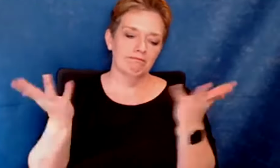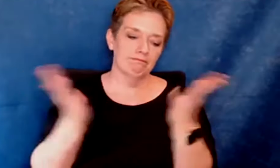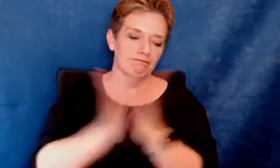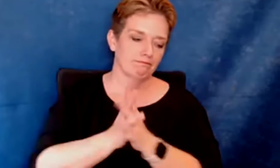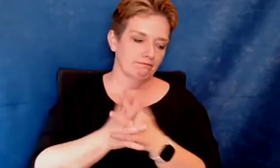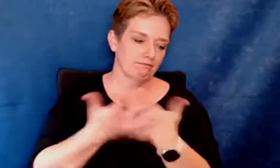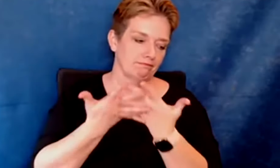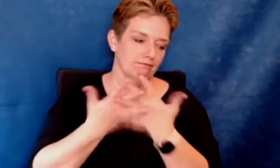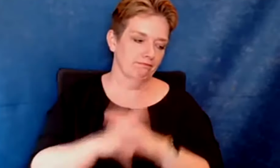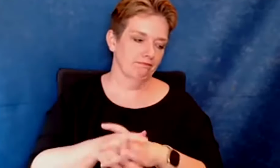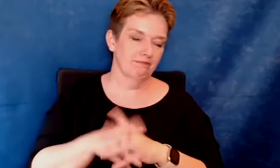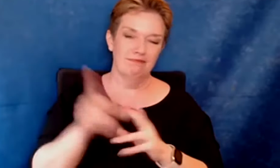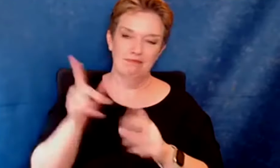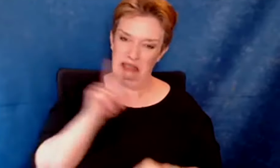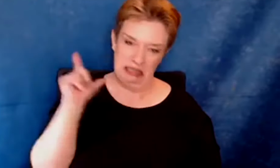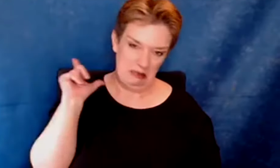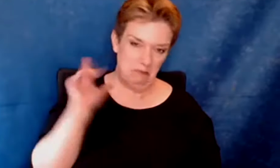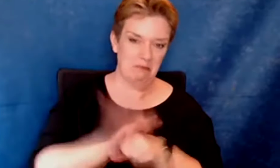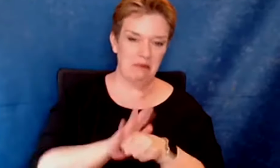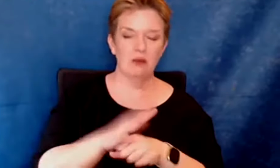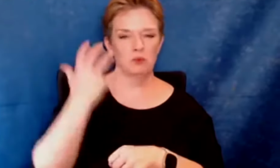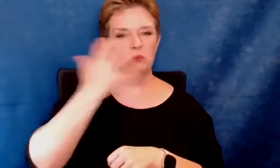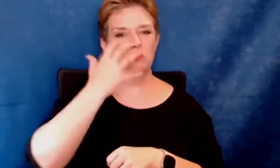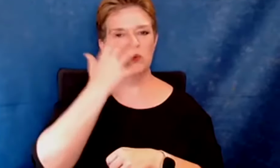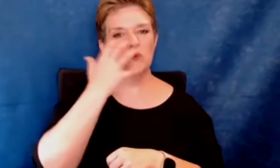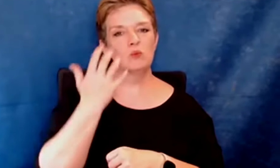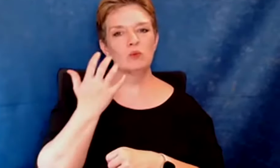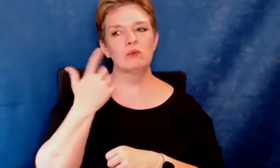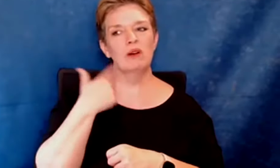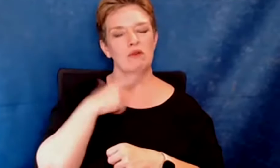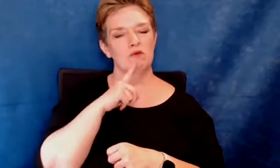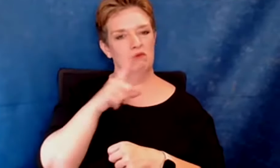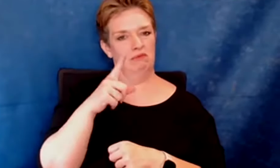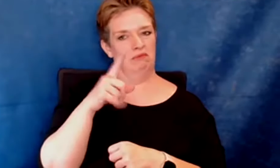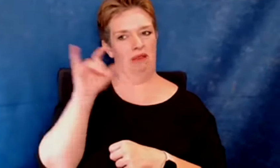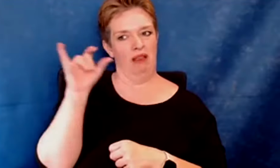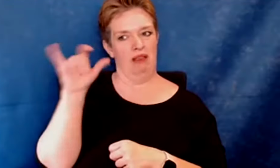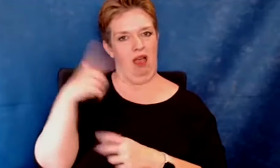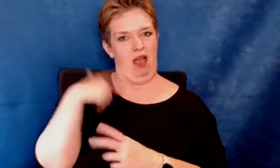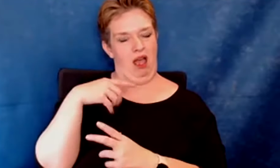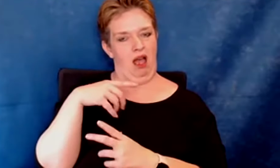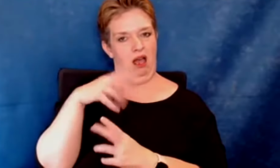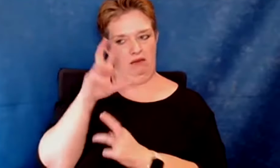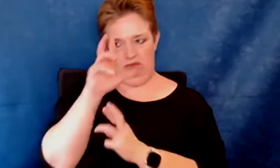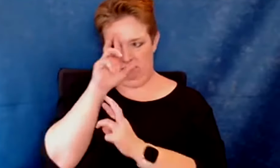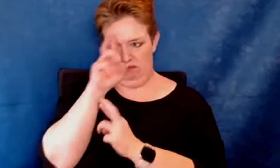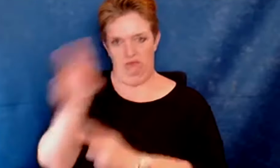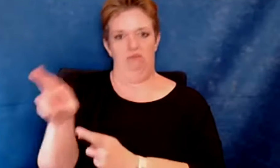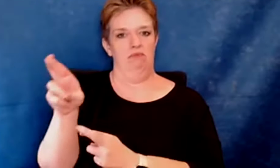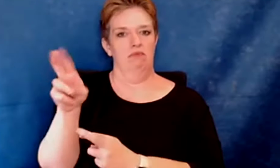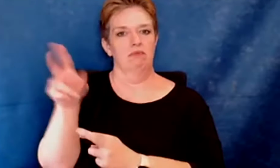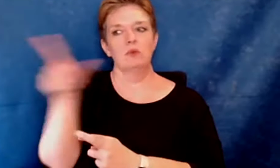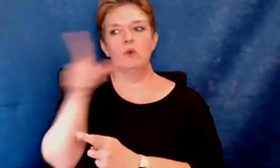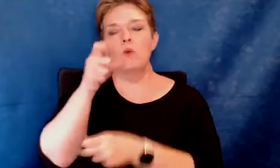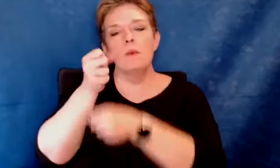just commit to it. So that's what I kind of admire in makers and in artists.